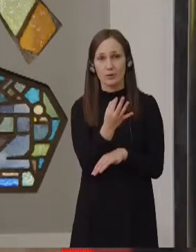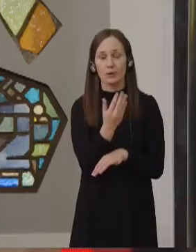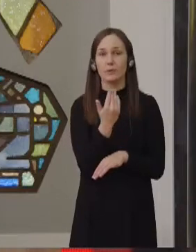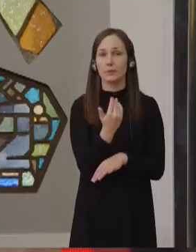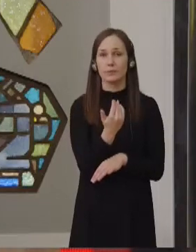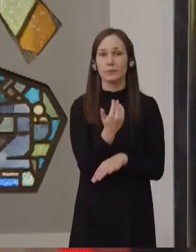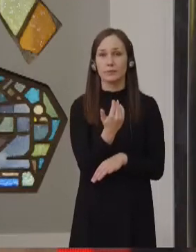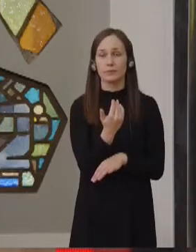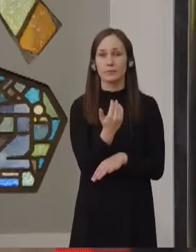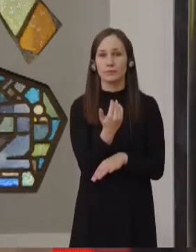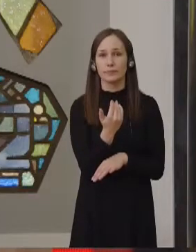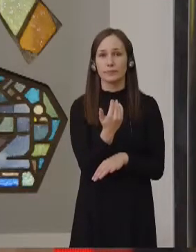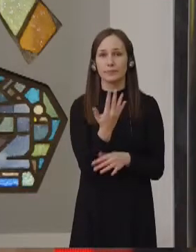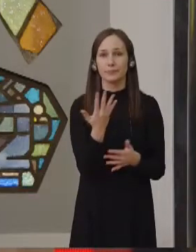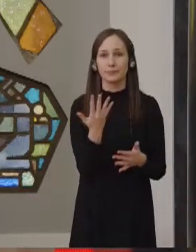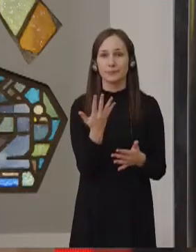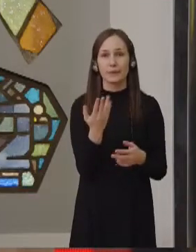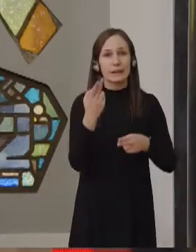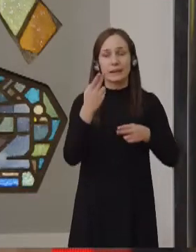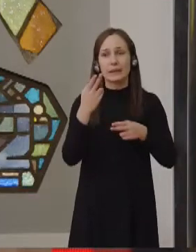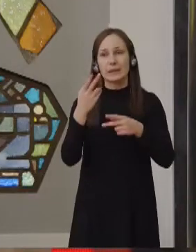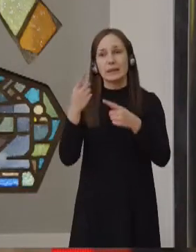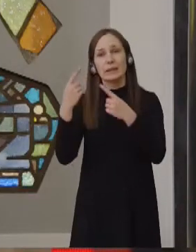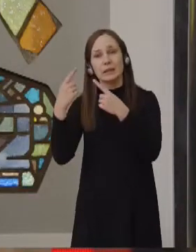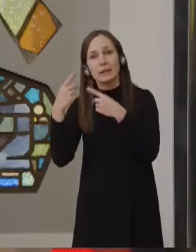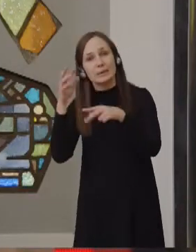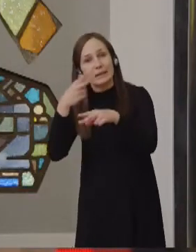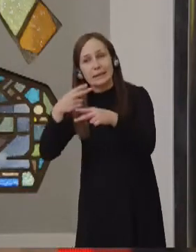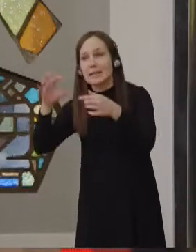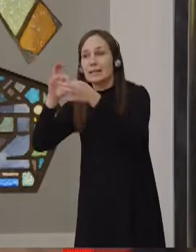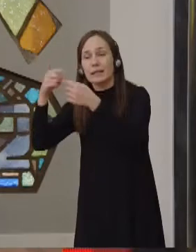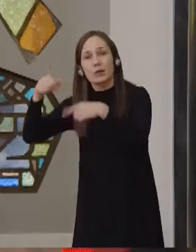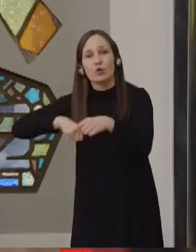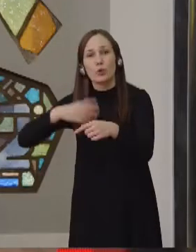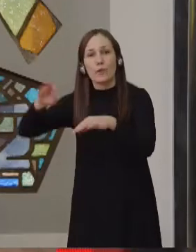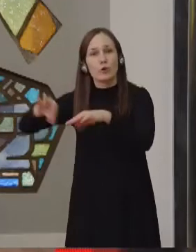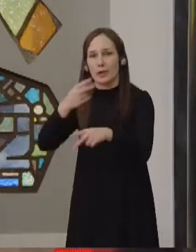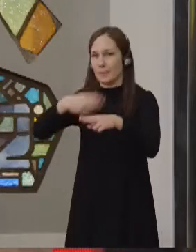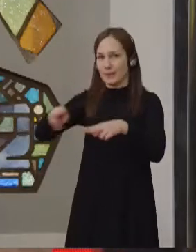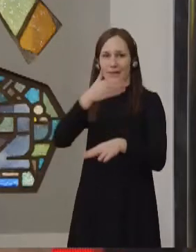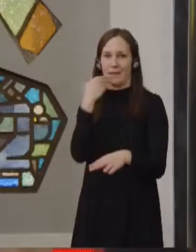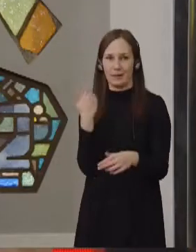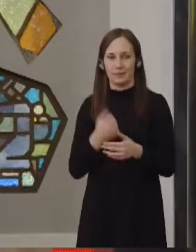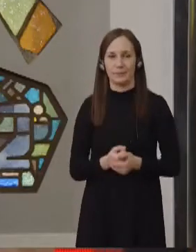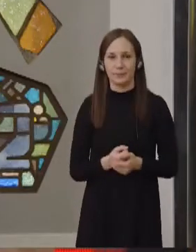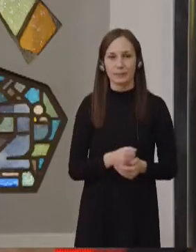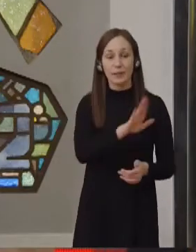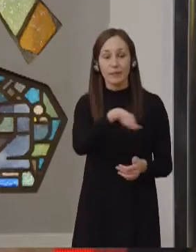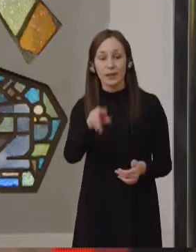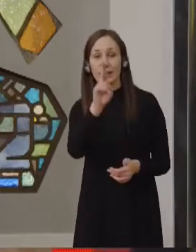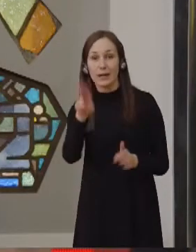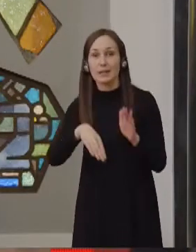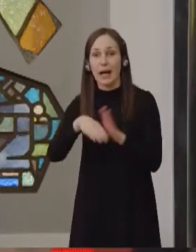undermine the marriages of opposite-sex partners. And that children raised in families led by same-sex